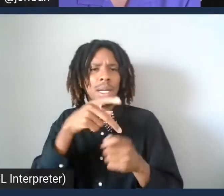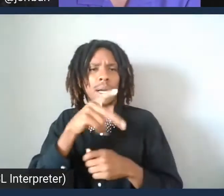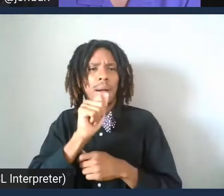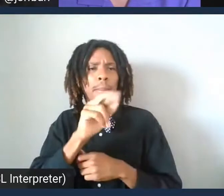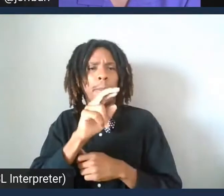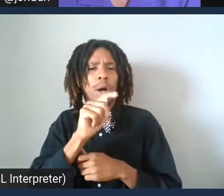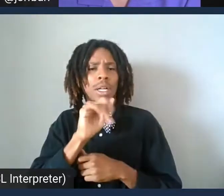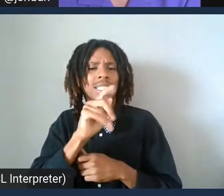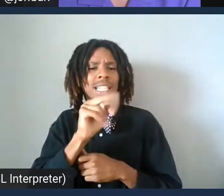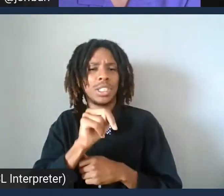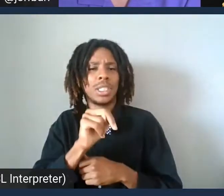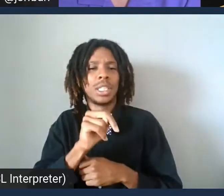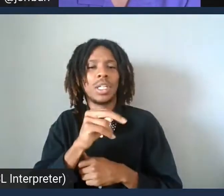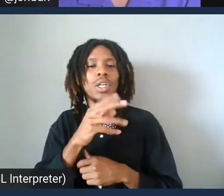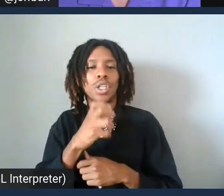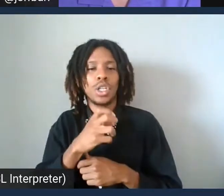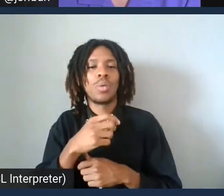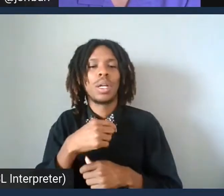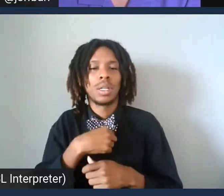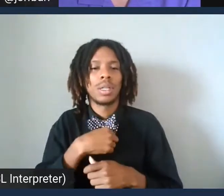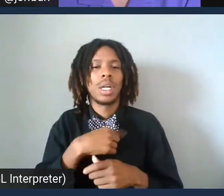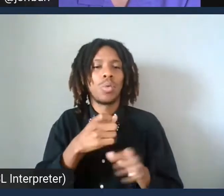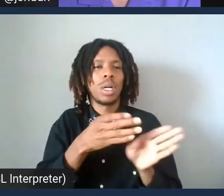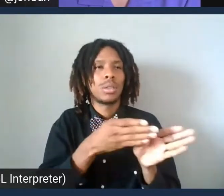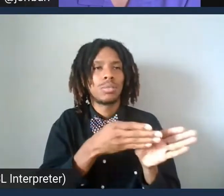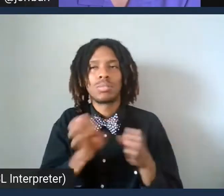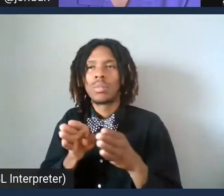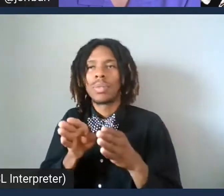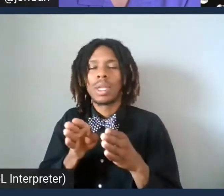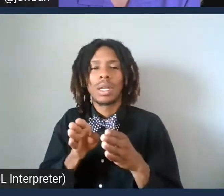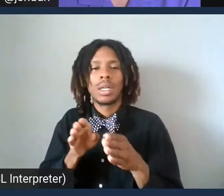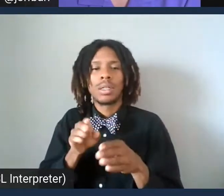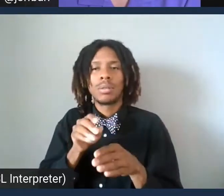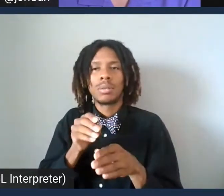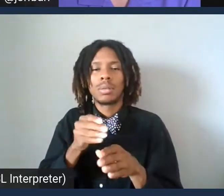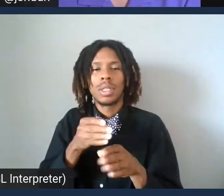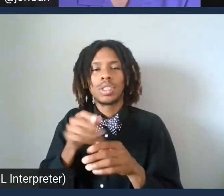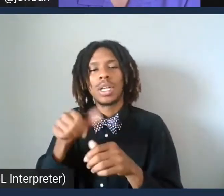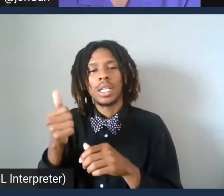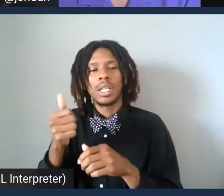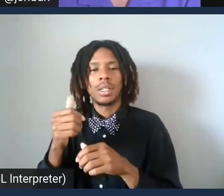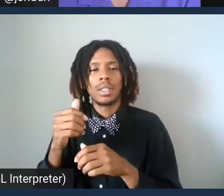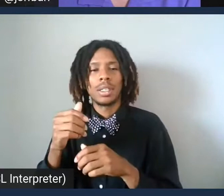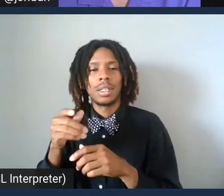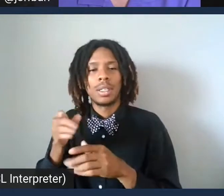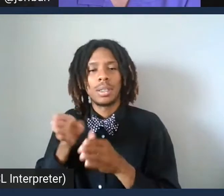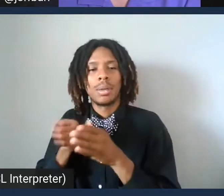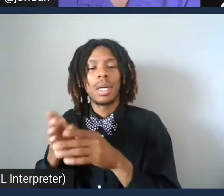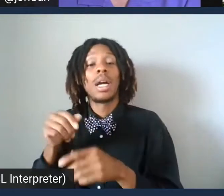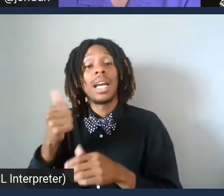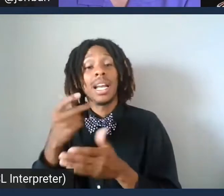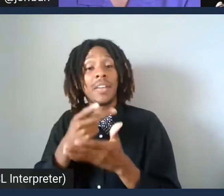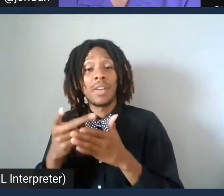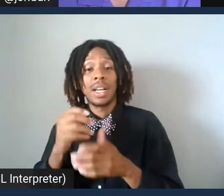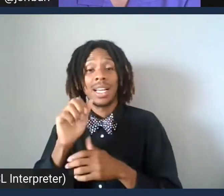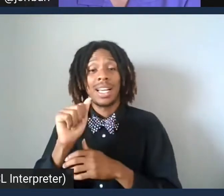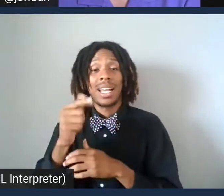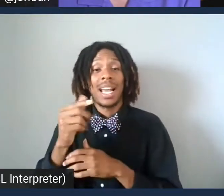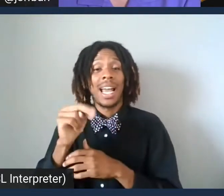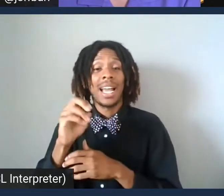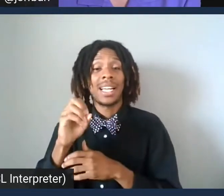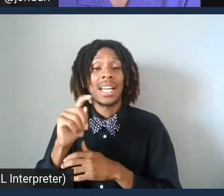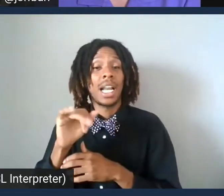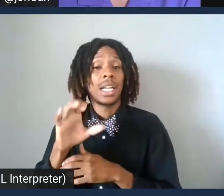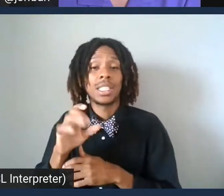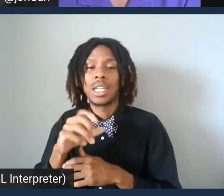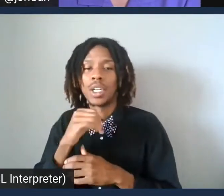to fail over those clients to another partition. So any kind of failure, really. The idea is, you're now agnostic to the type of failure, so you